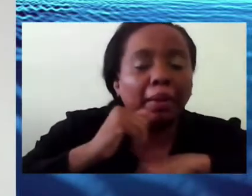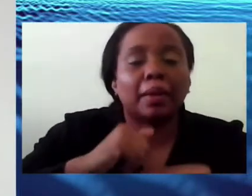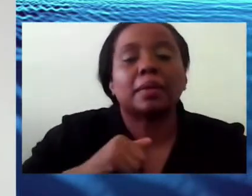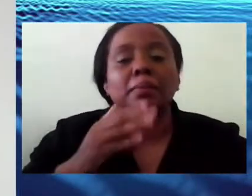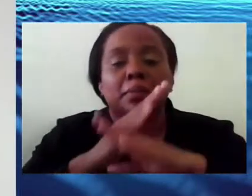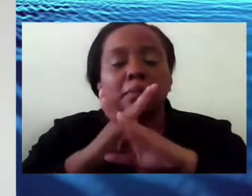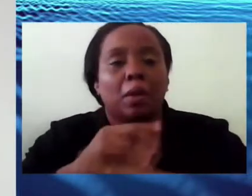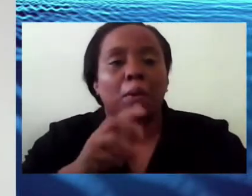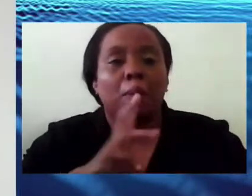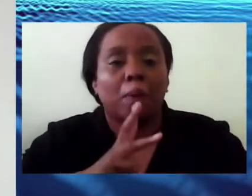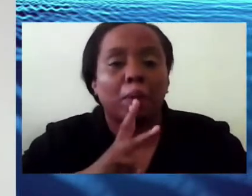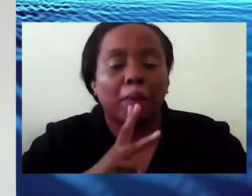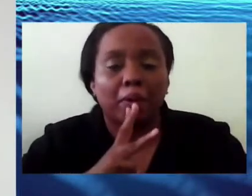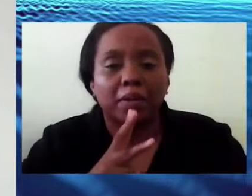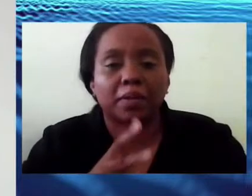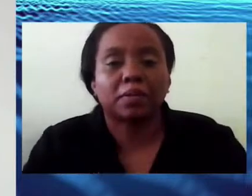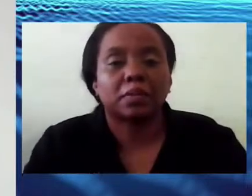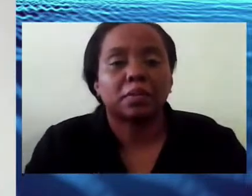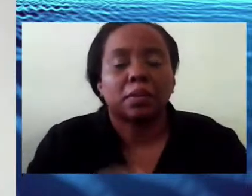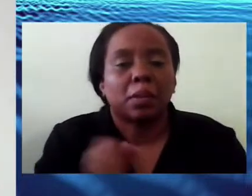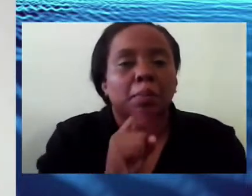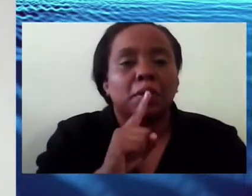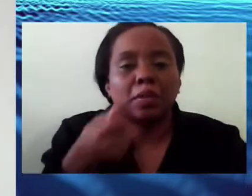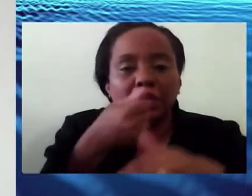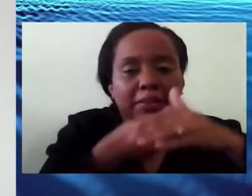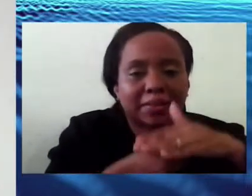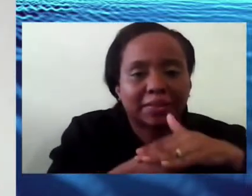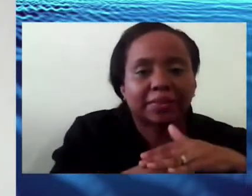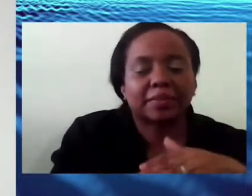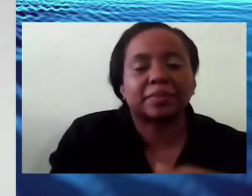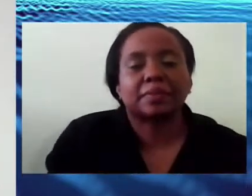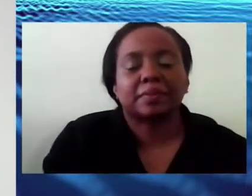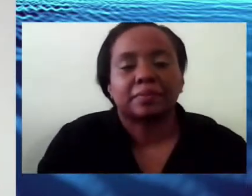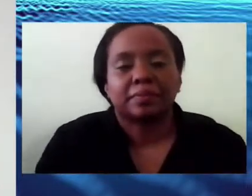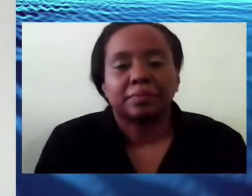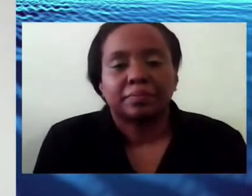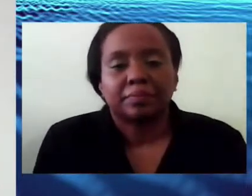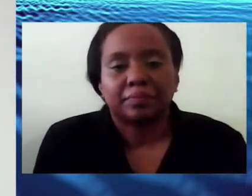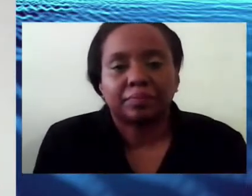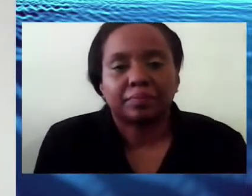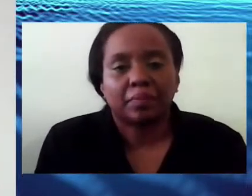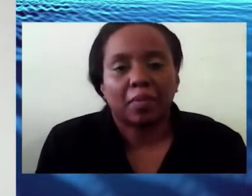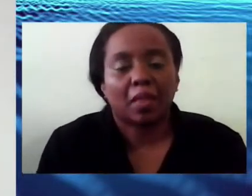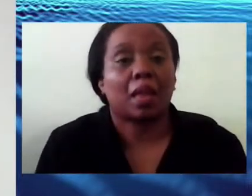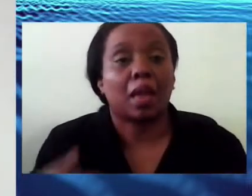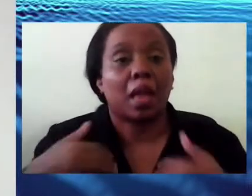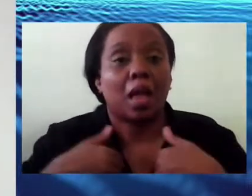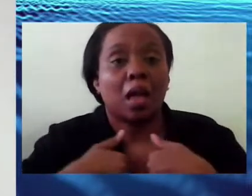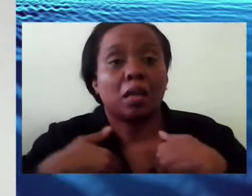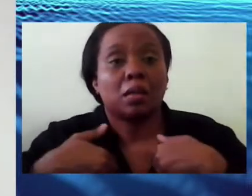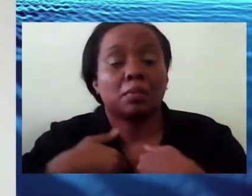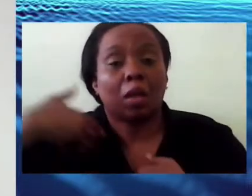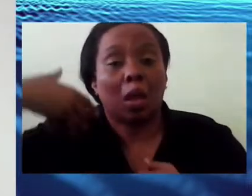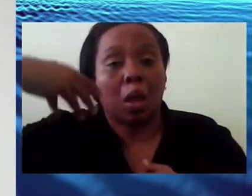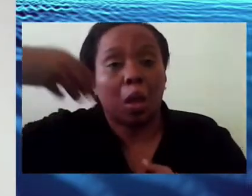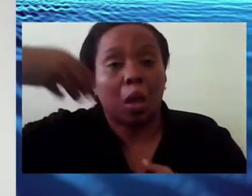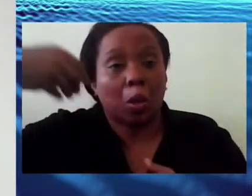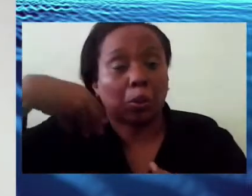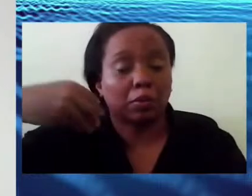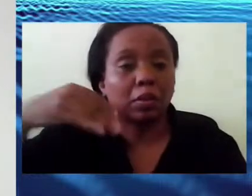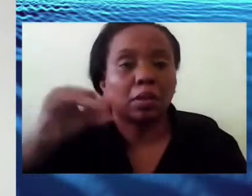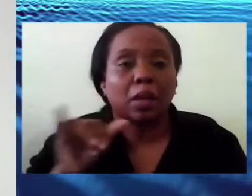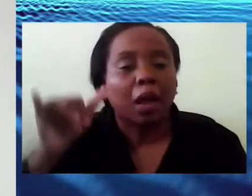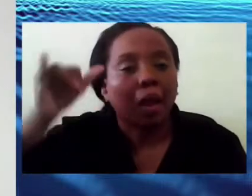water supplies, keep them out of the ash fall and the ash plumes. Grazing animals are the most susceptible